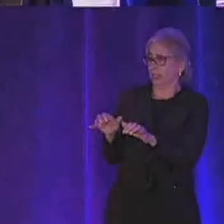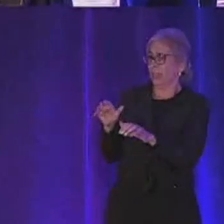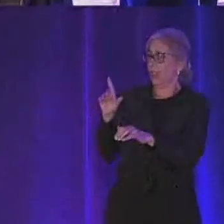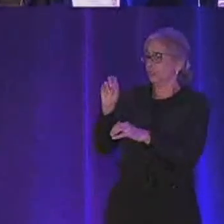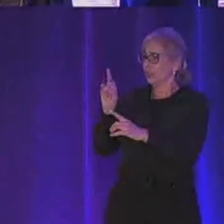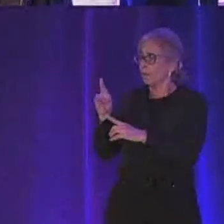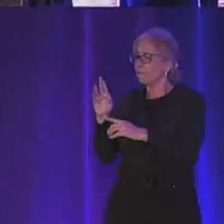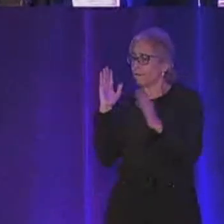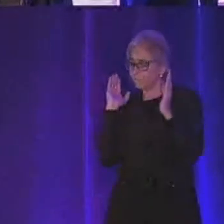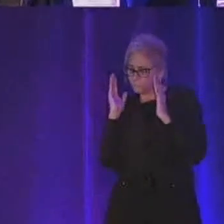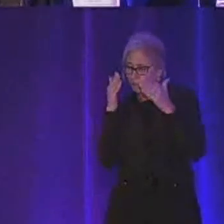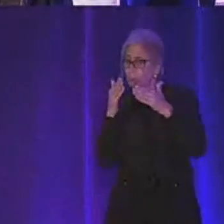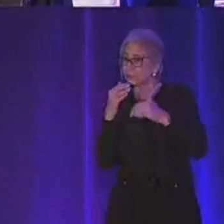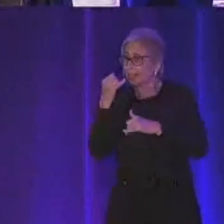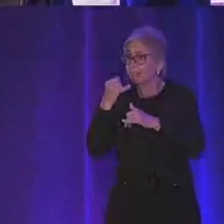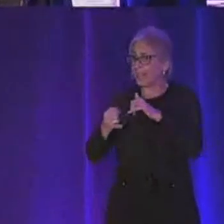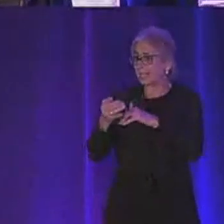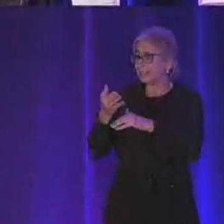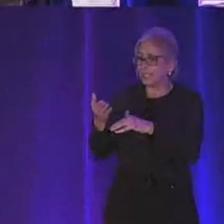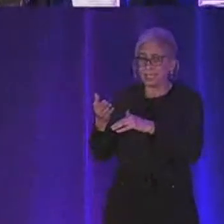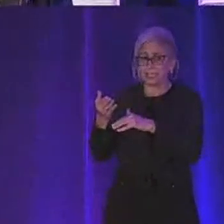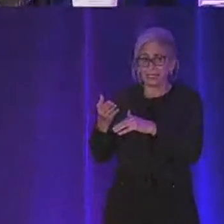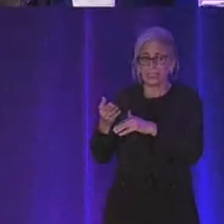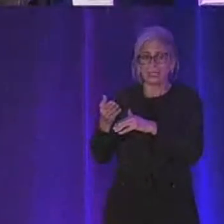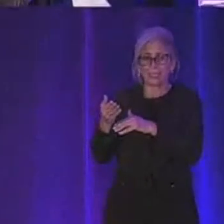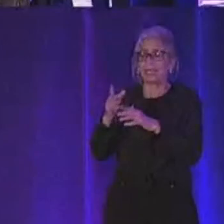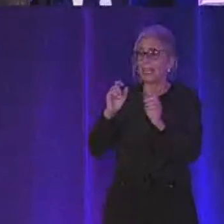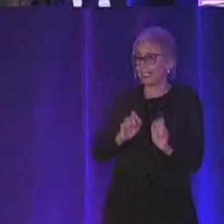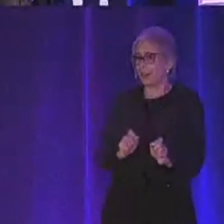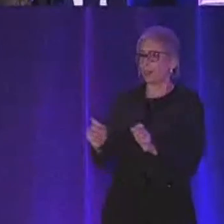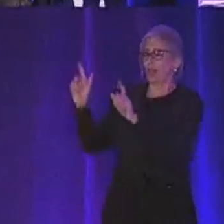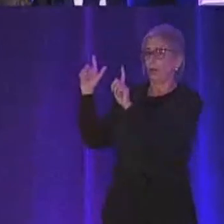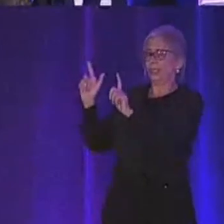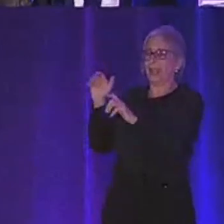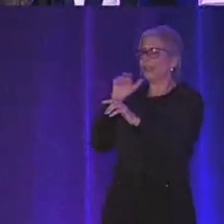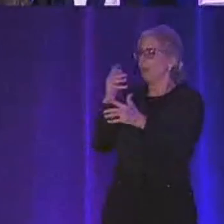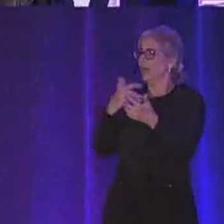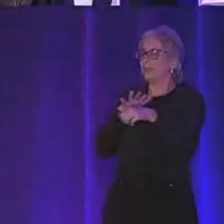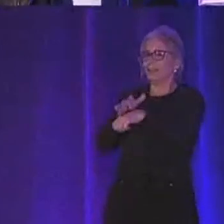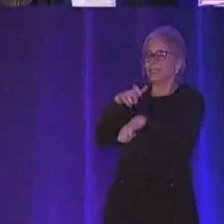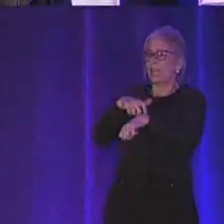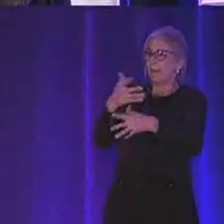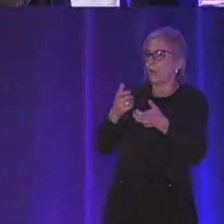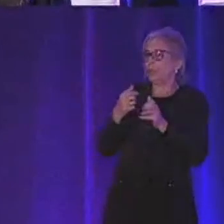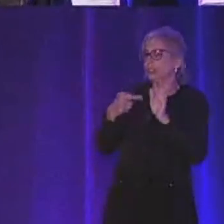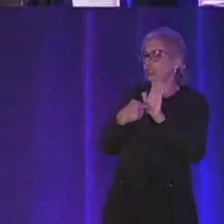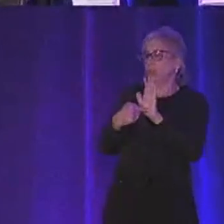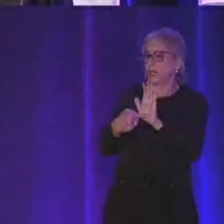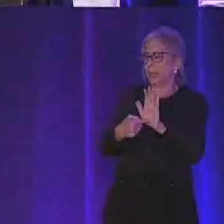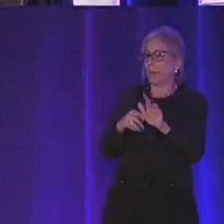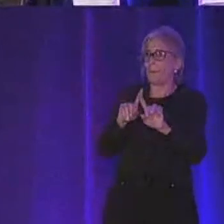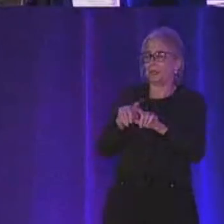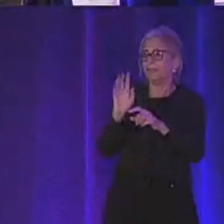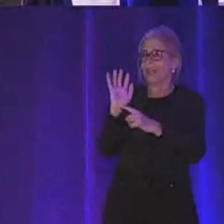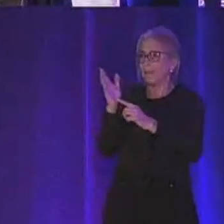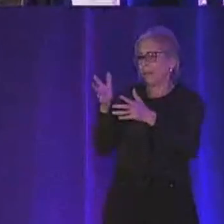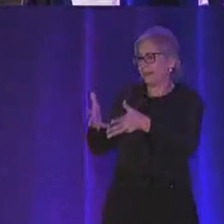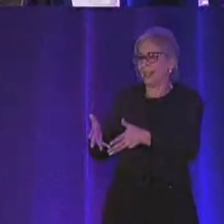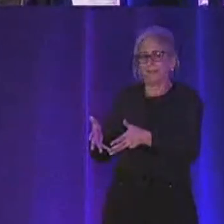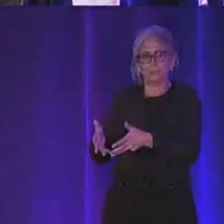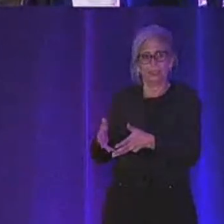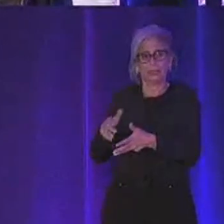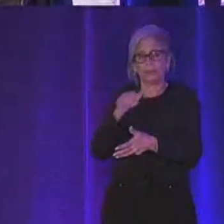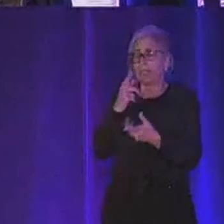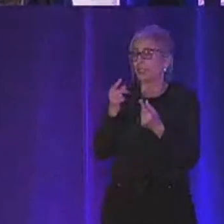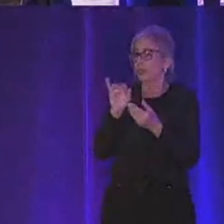focus. And lastly, cognitive load. Unfortunately, I don't have time. I really wanted to do this demo for you, but there's literally like 5 minutes left, so I'm not